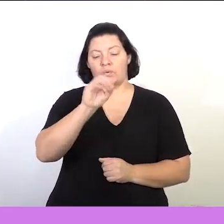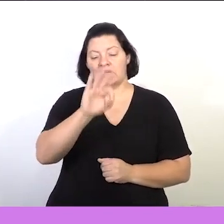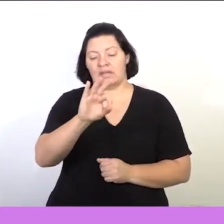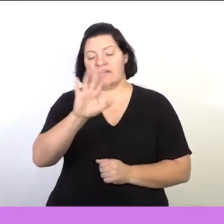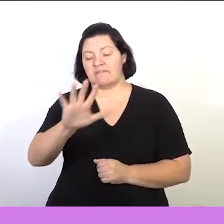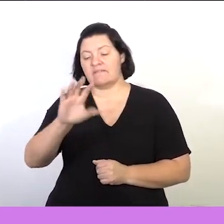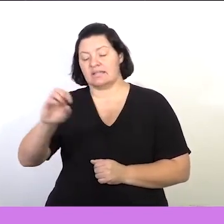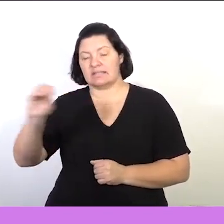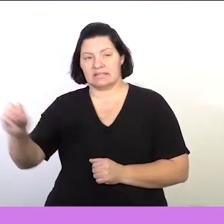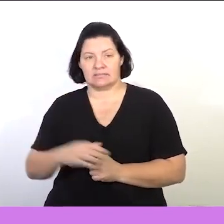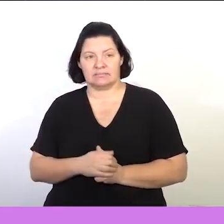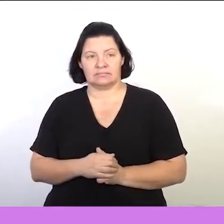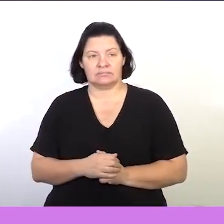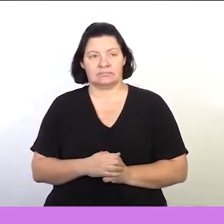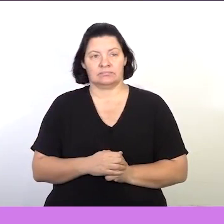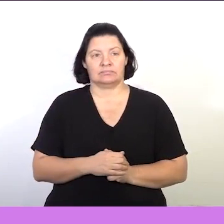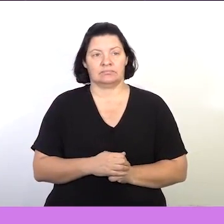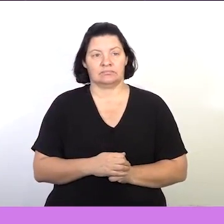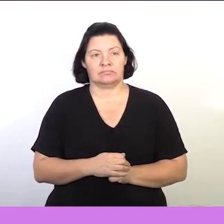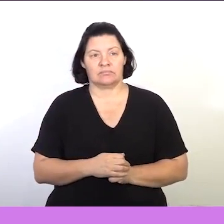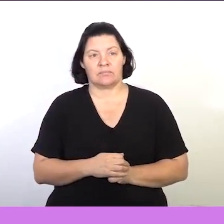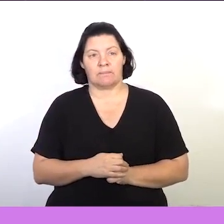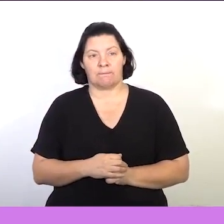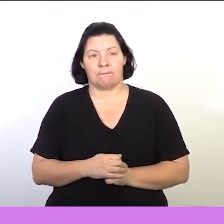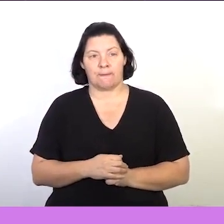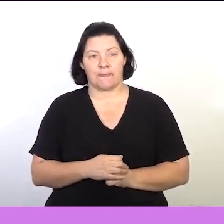203,500. So I'm going to substitute that by saying